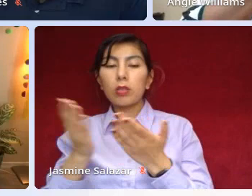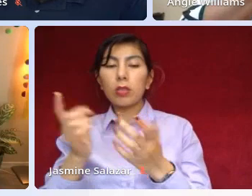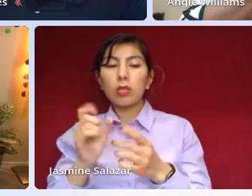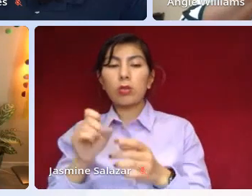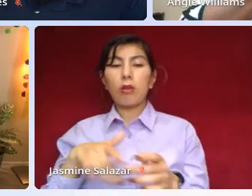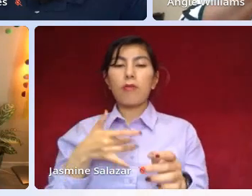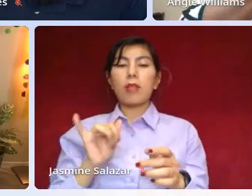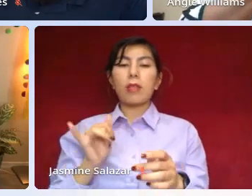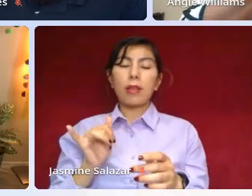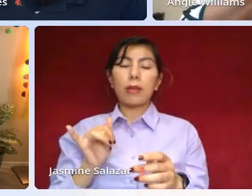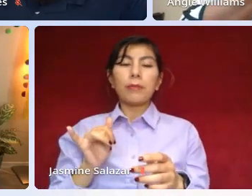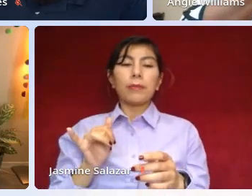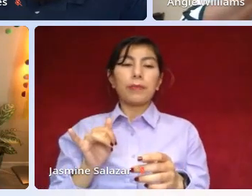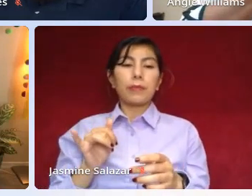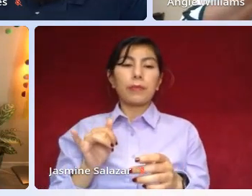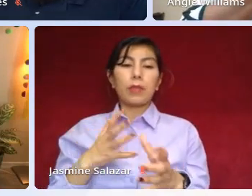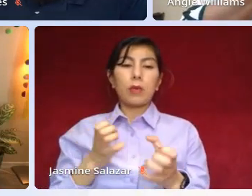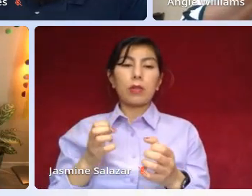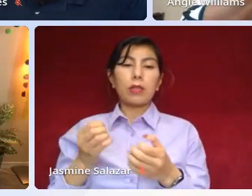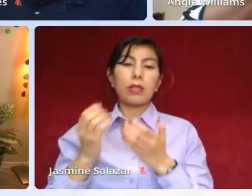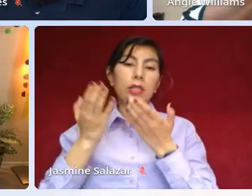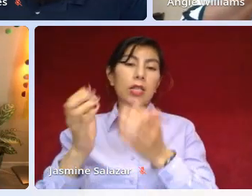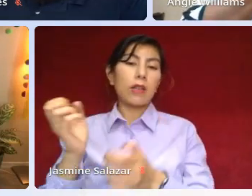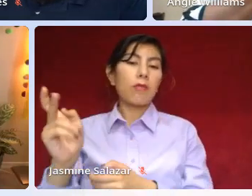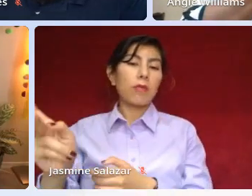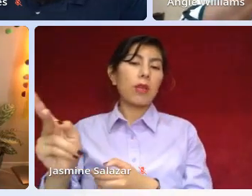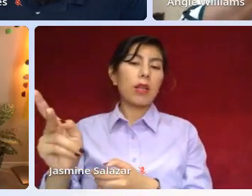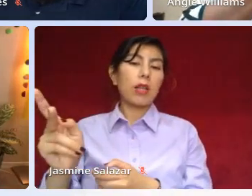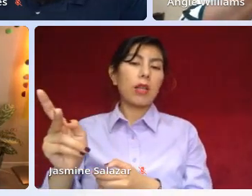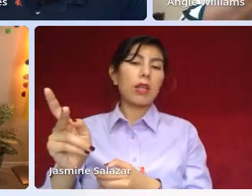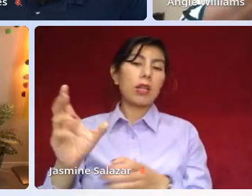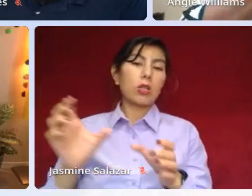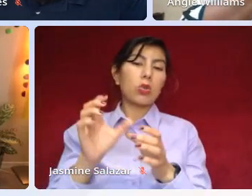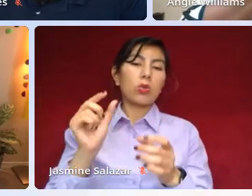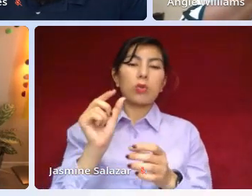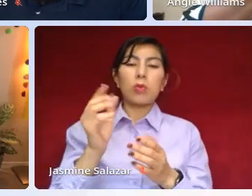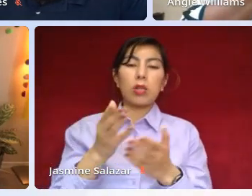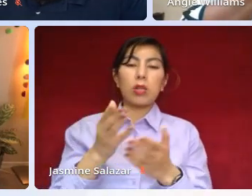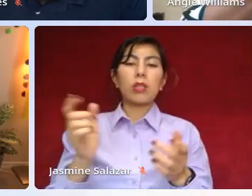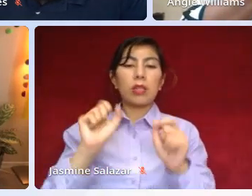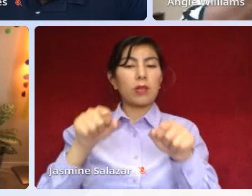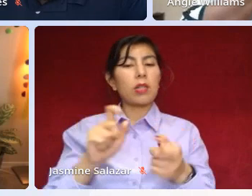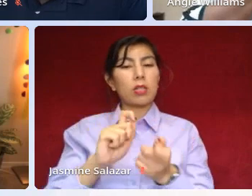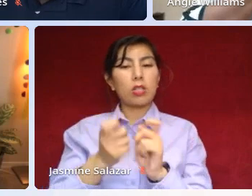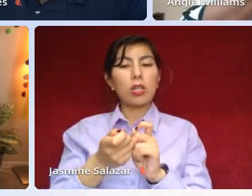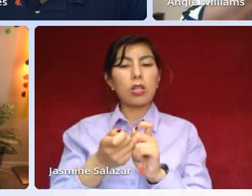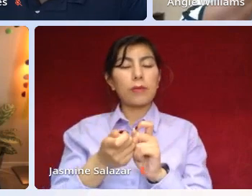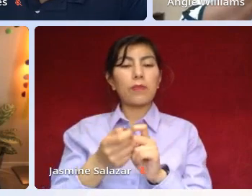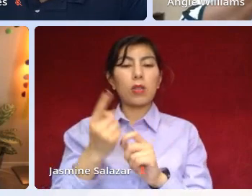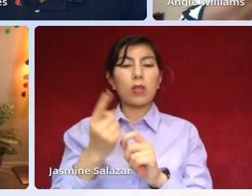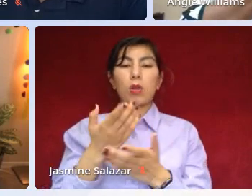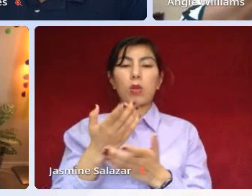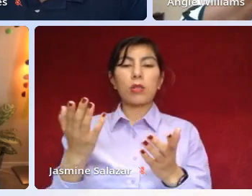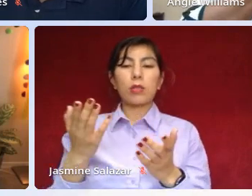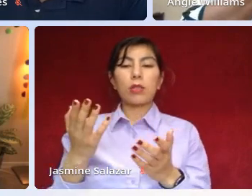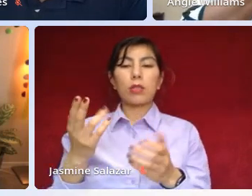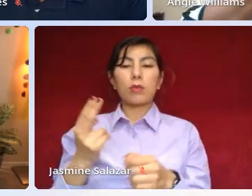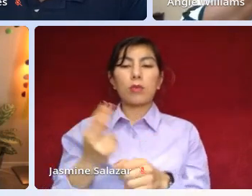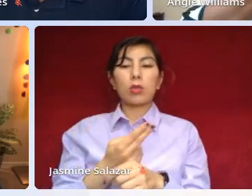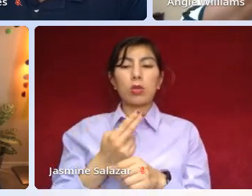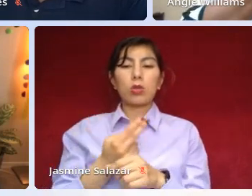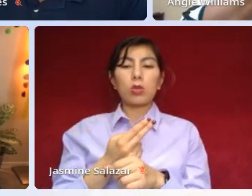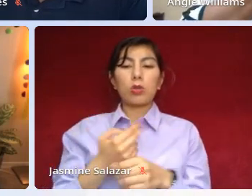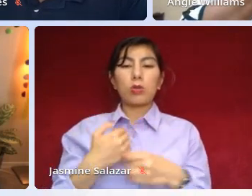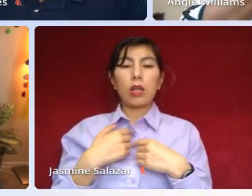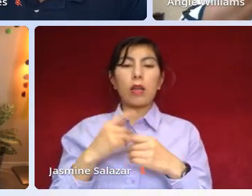like, I wanted to give back and do little things that we could change. And one of the things is we used to have a